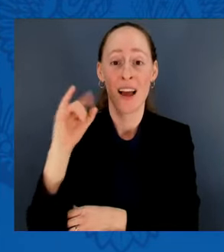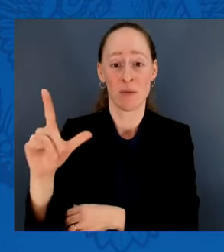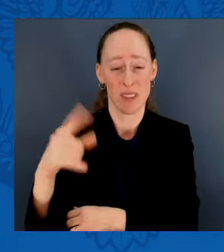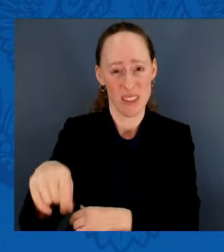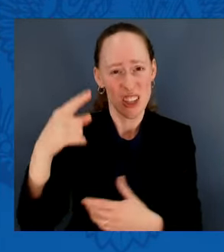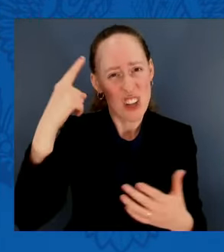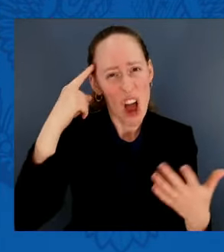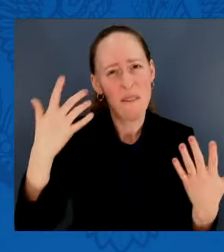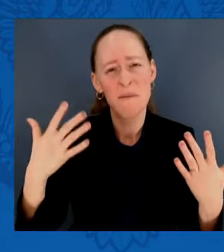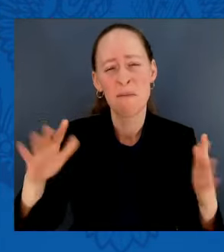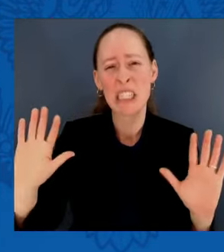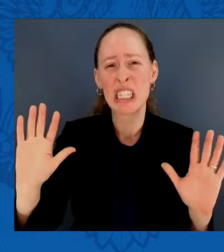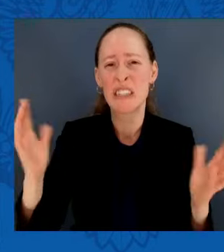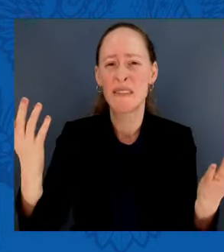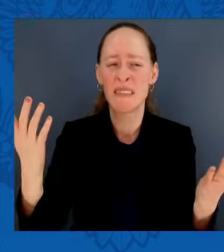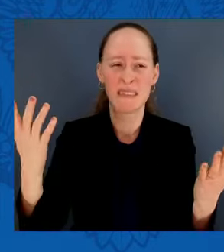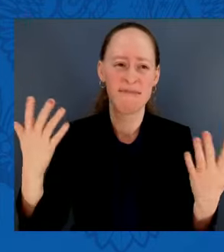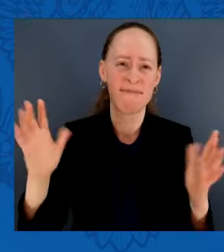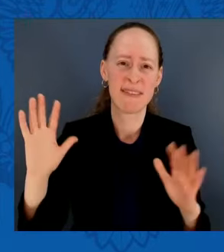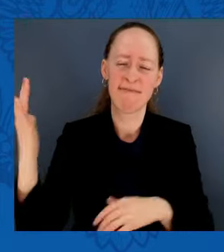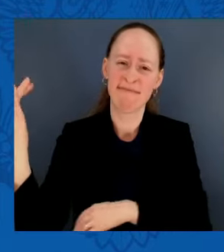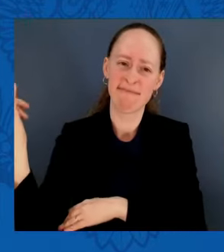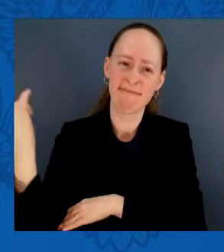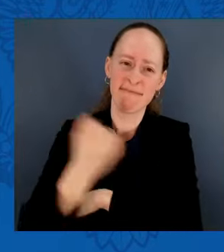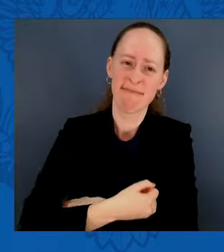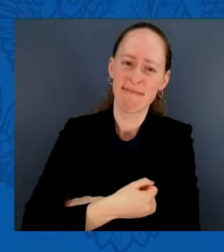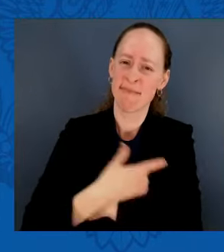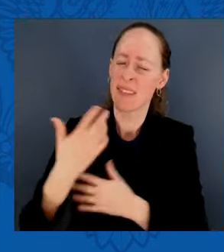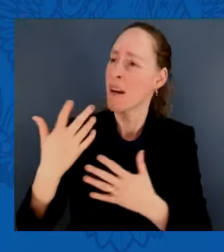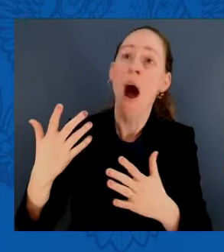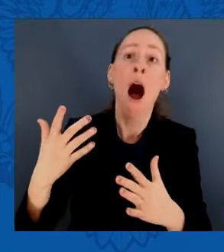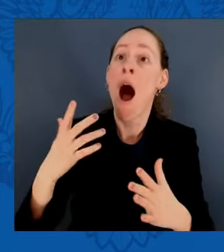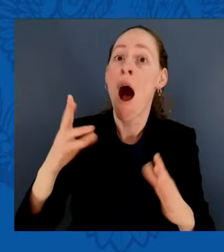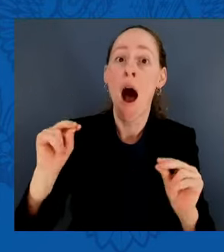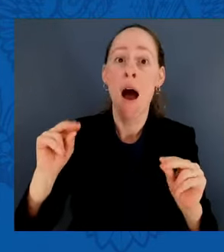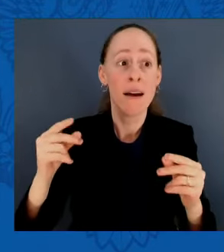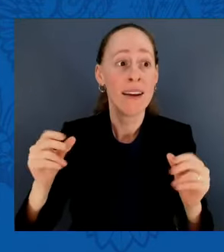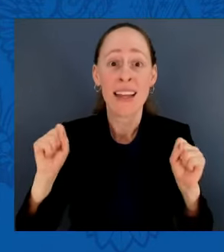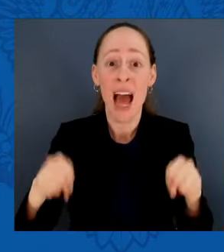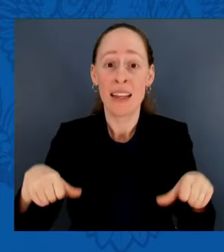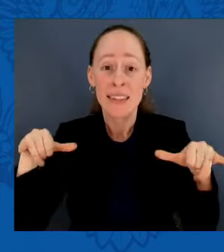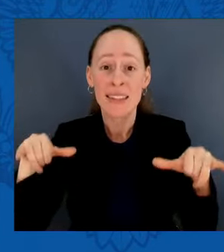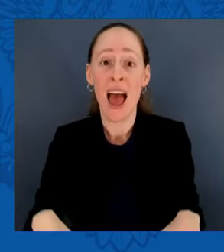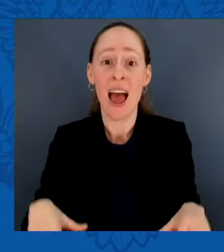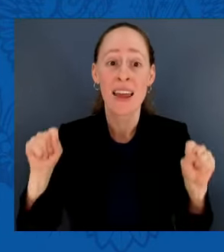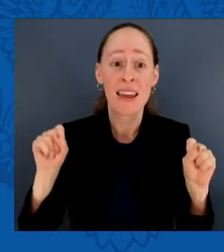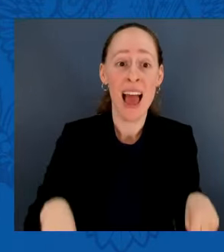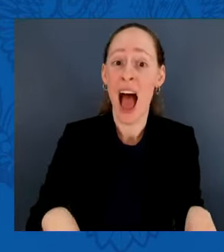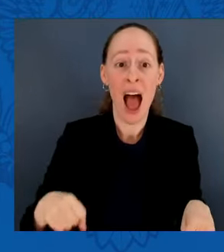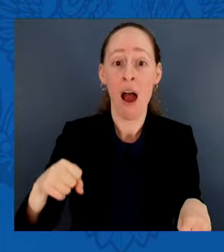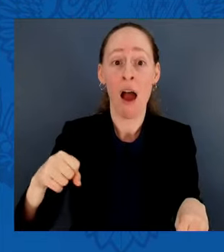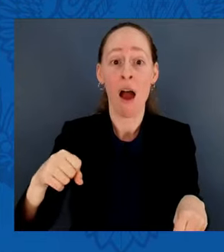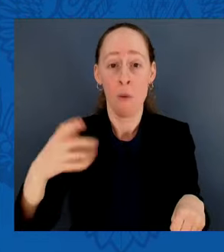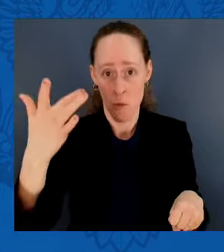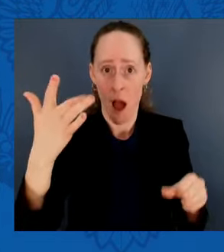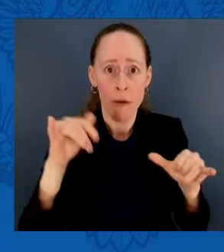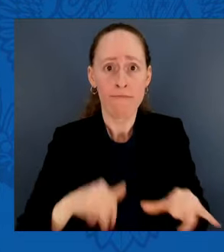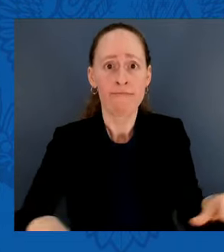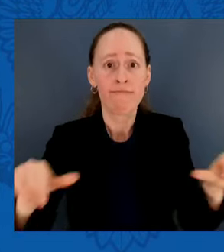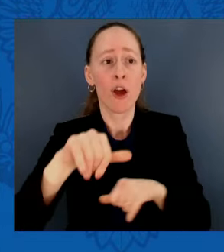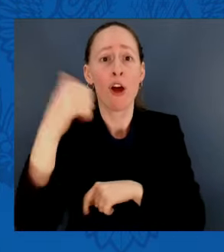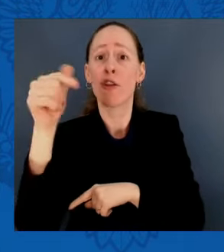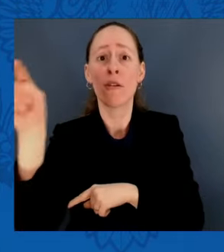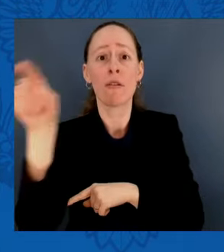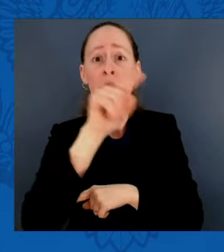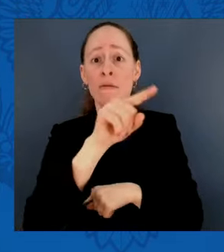auto jobs of the future go overseas, 4,000 union jobs with higher wages are building the future